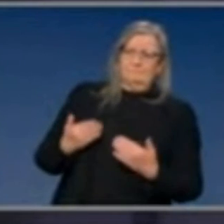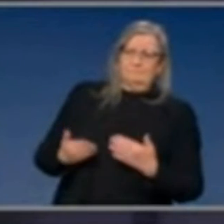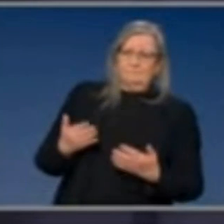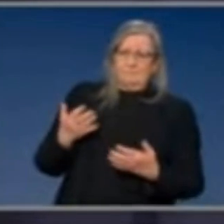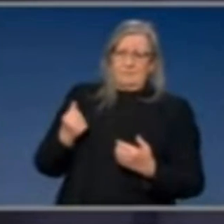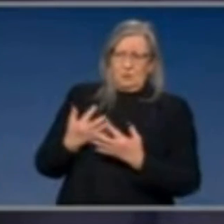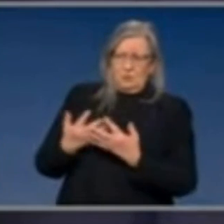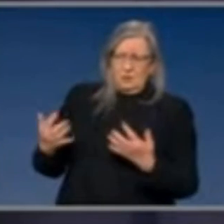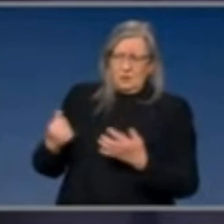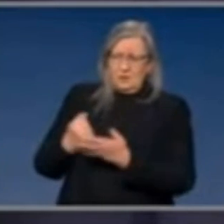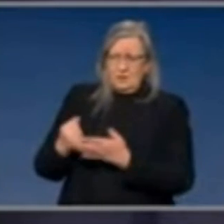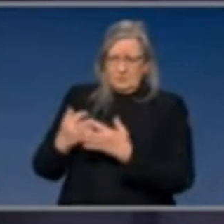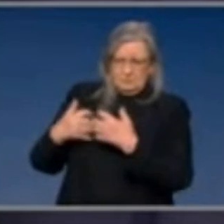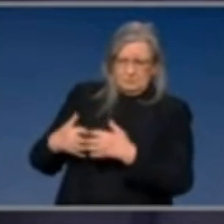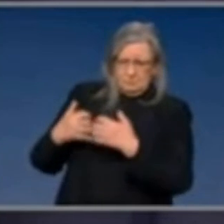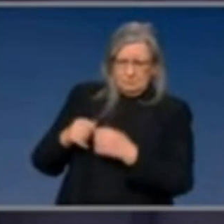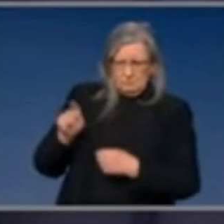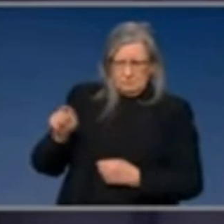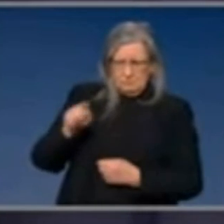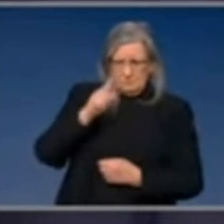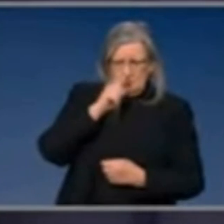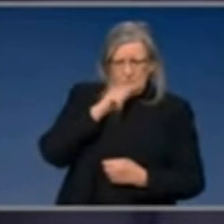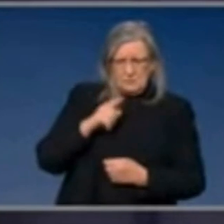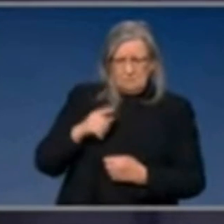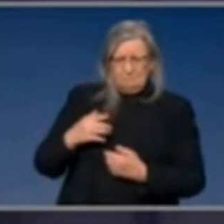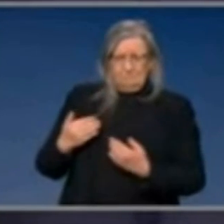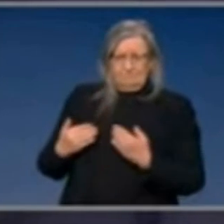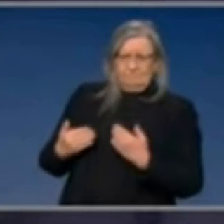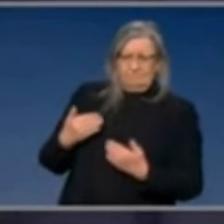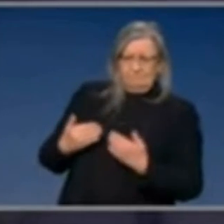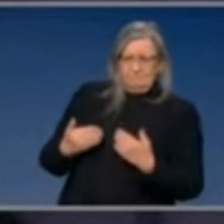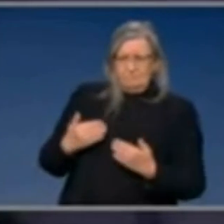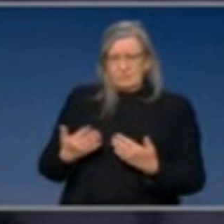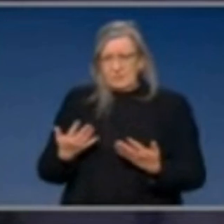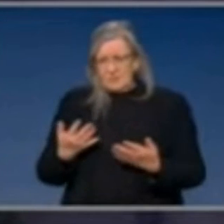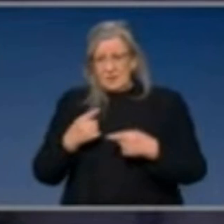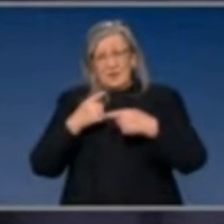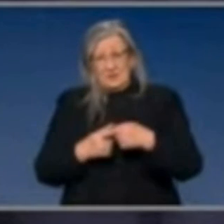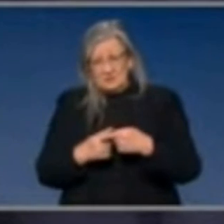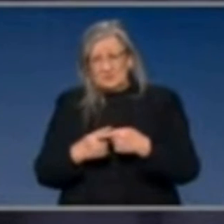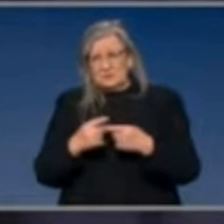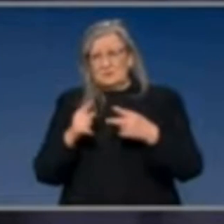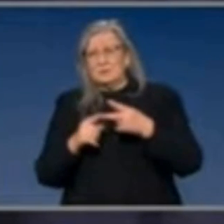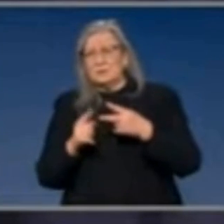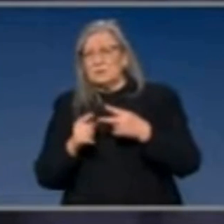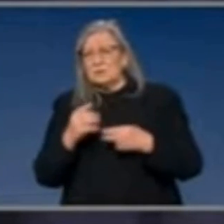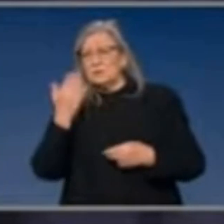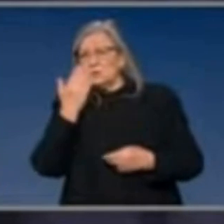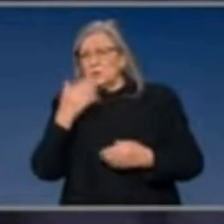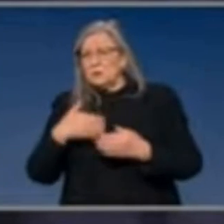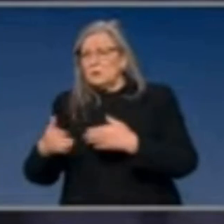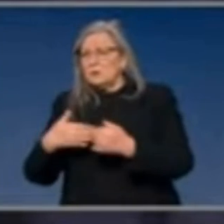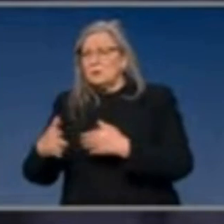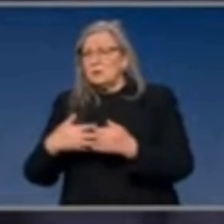groups. Do we know how parents are feeling about giving 12 to 15-year-olds a jab? And on school-based vaccination programs, we obviously have this September